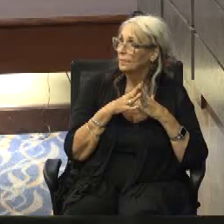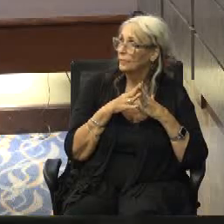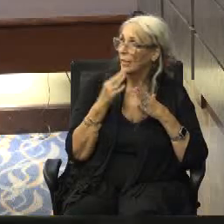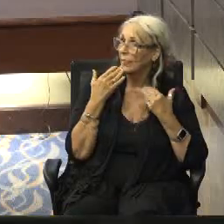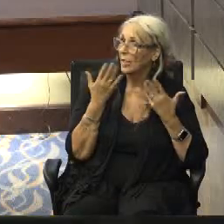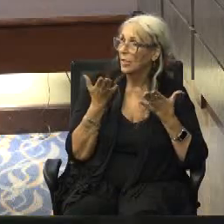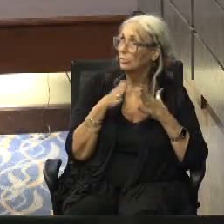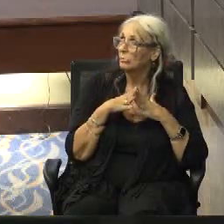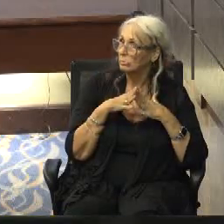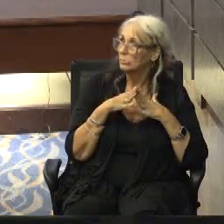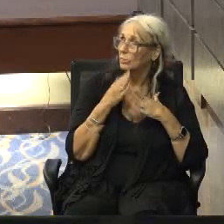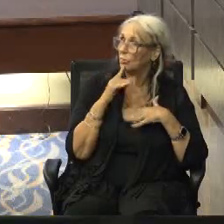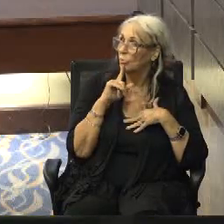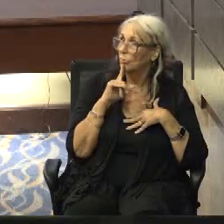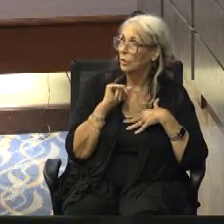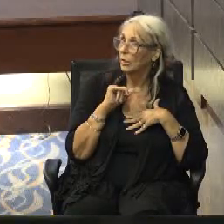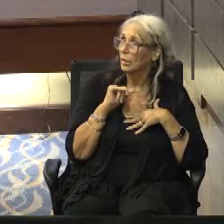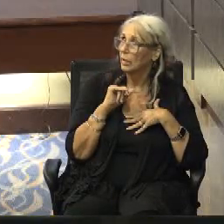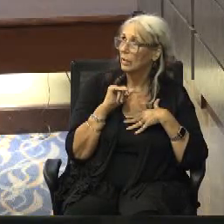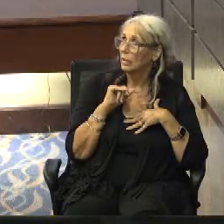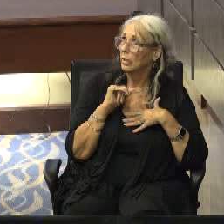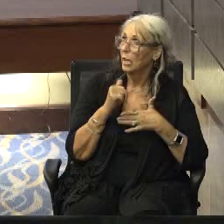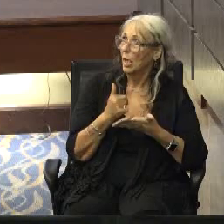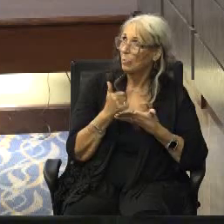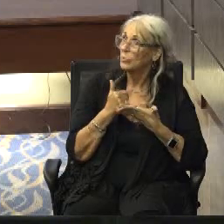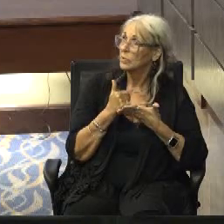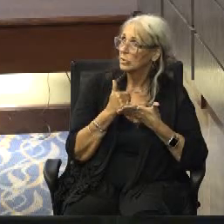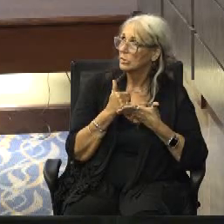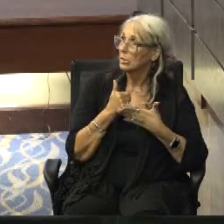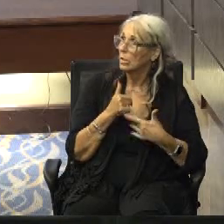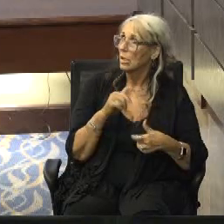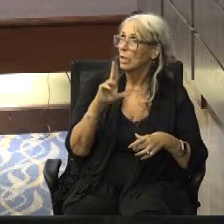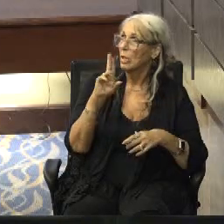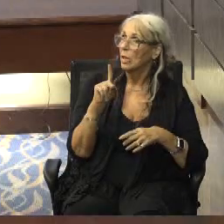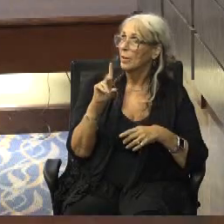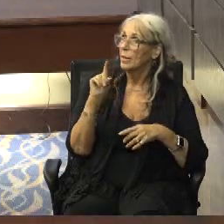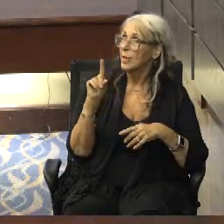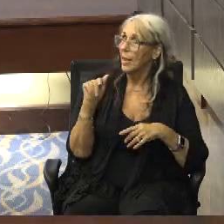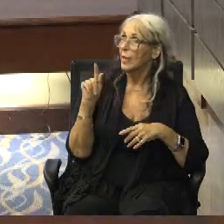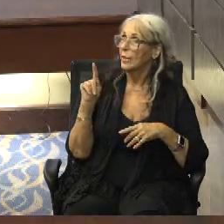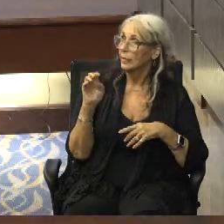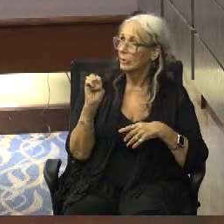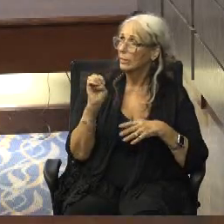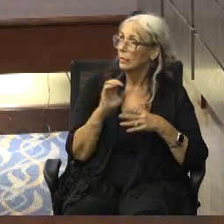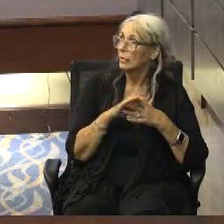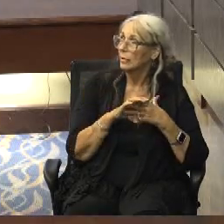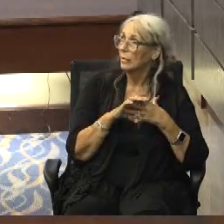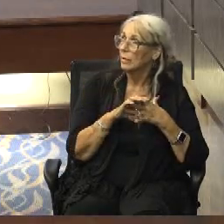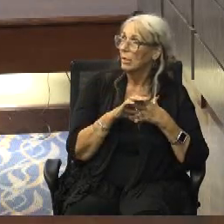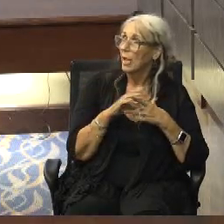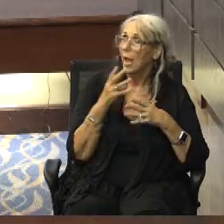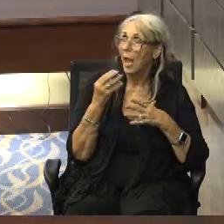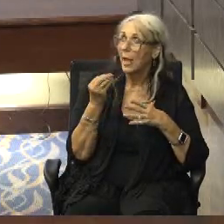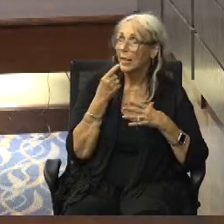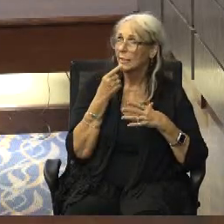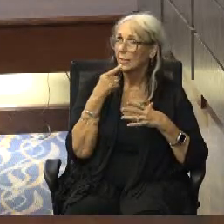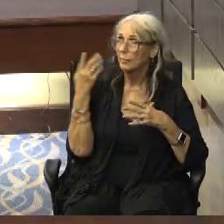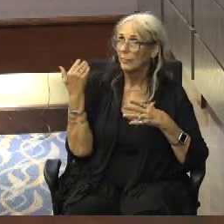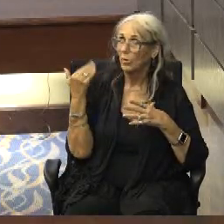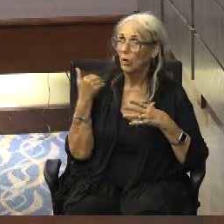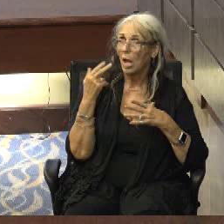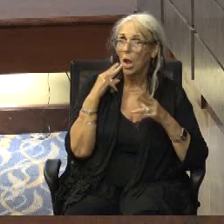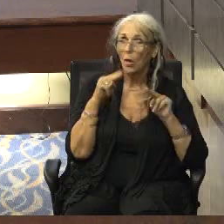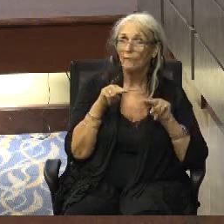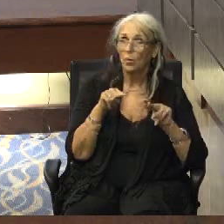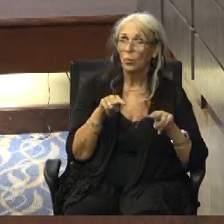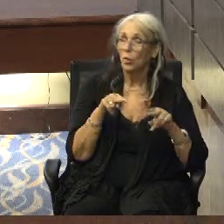Thanks, guys. This is really a helpful update. And again, as I said a second ago, I look forward to figuring out how we